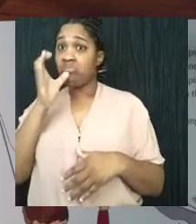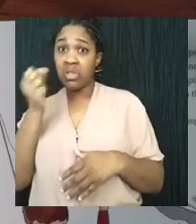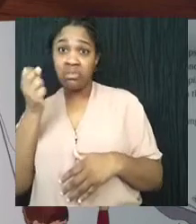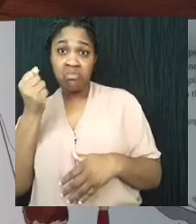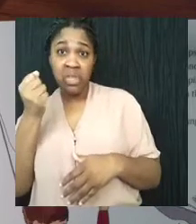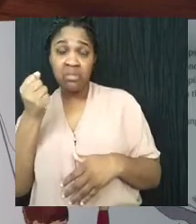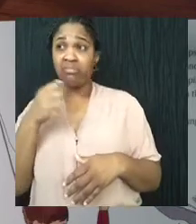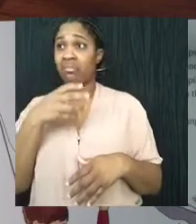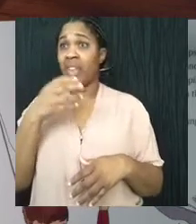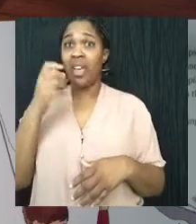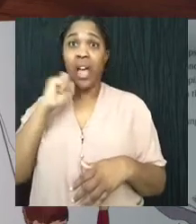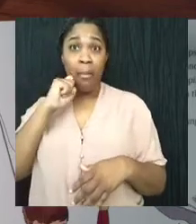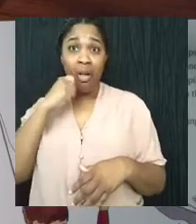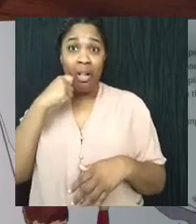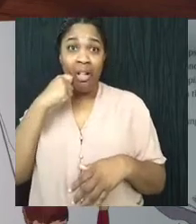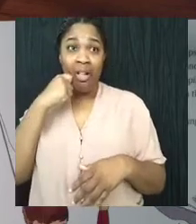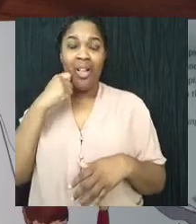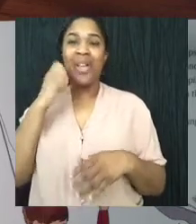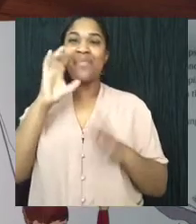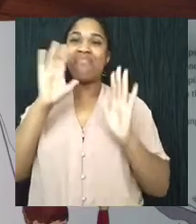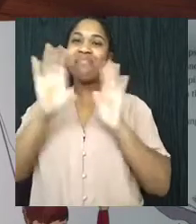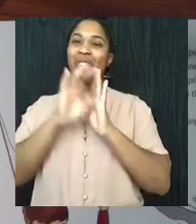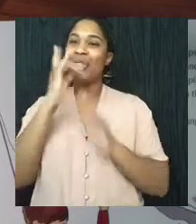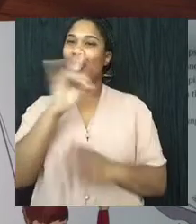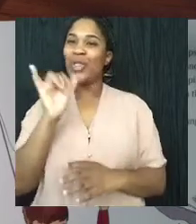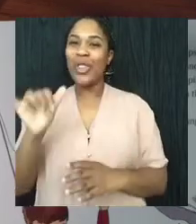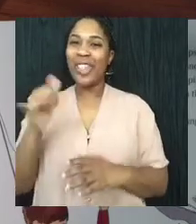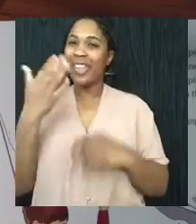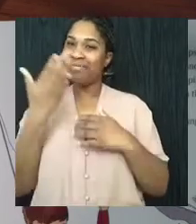apple, the picture might look like this.